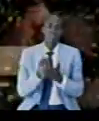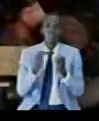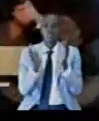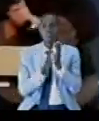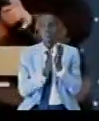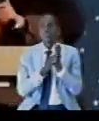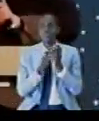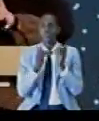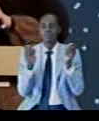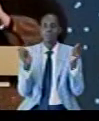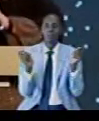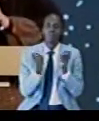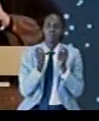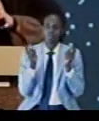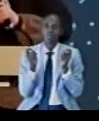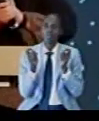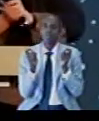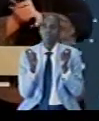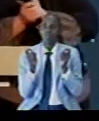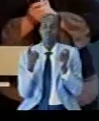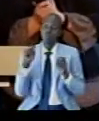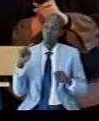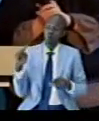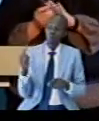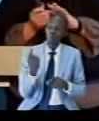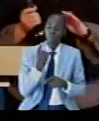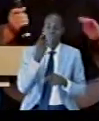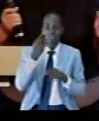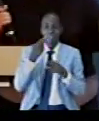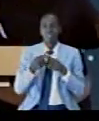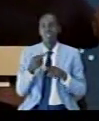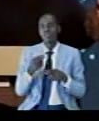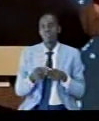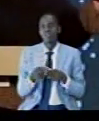Hallelujah. The only name